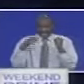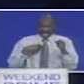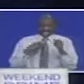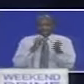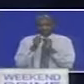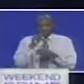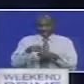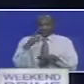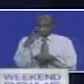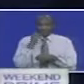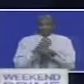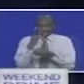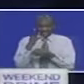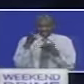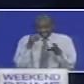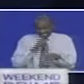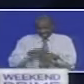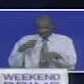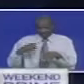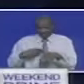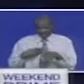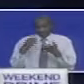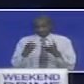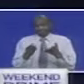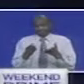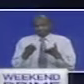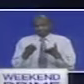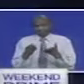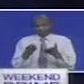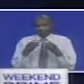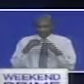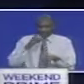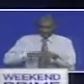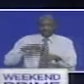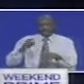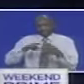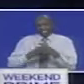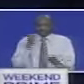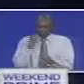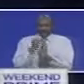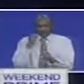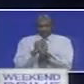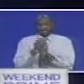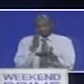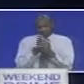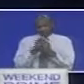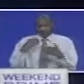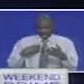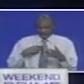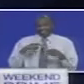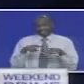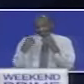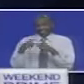administration 2014. He said the time for settling is over and it's time to get to work. And we'll be taking a look, of course, at some of the